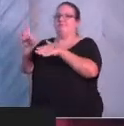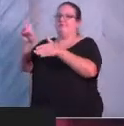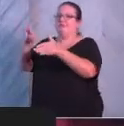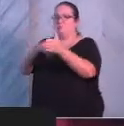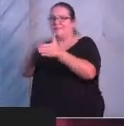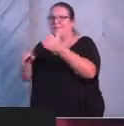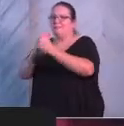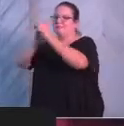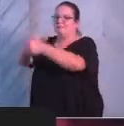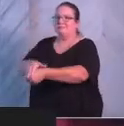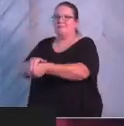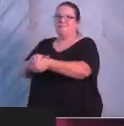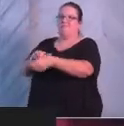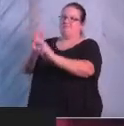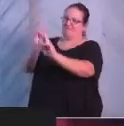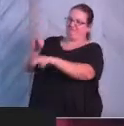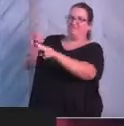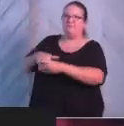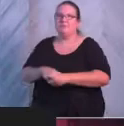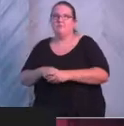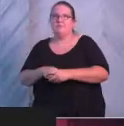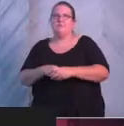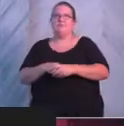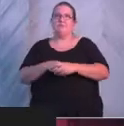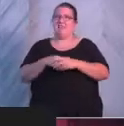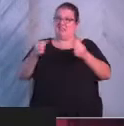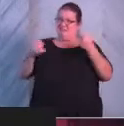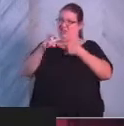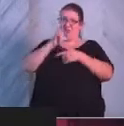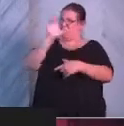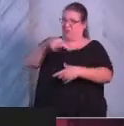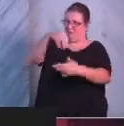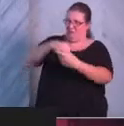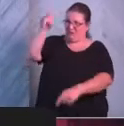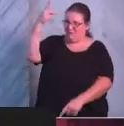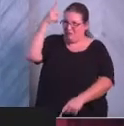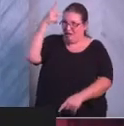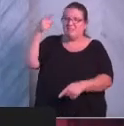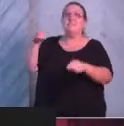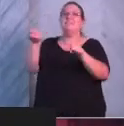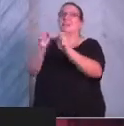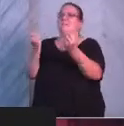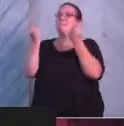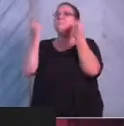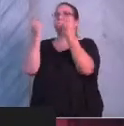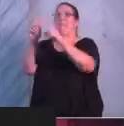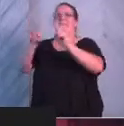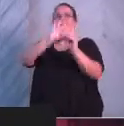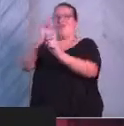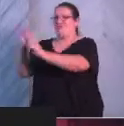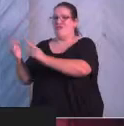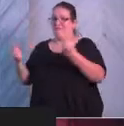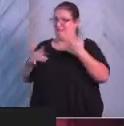discrimination, and racism. Fear has no place in politics, and the same applies to multiculturalism. We can't fear our